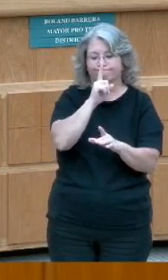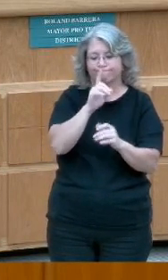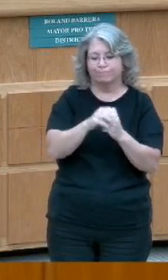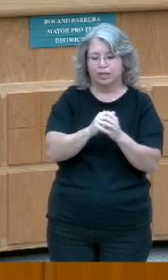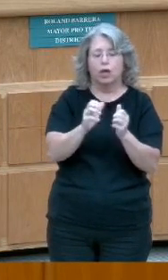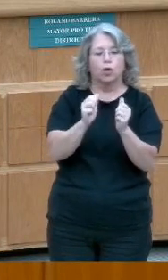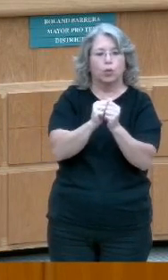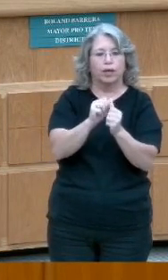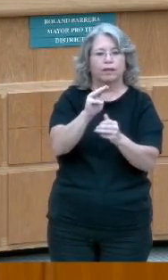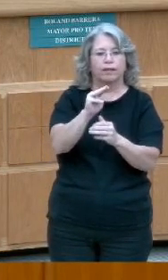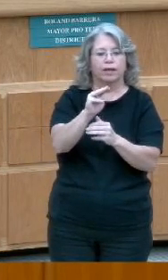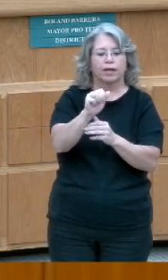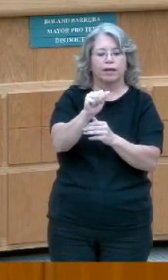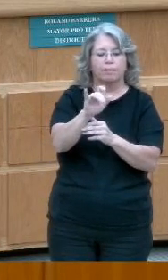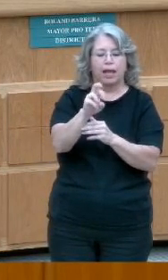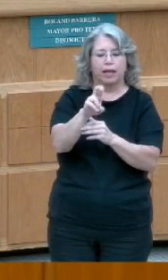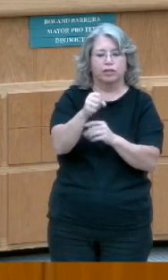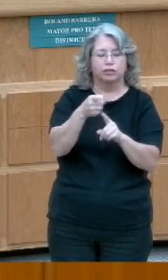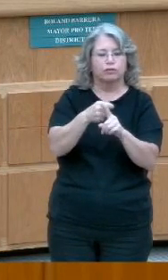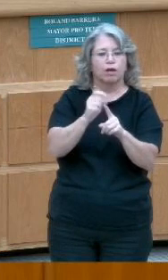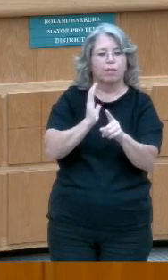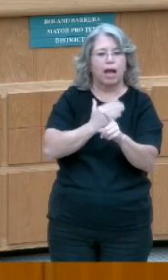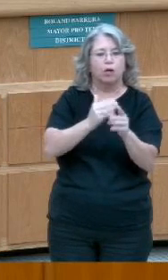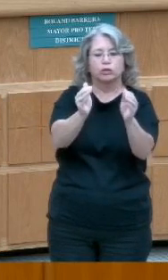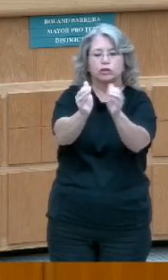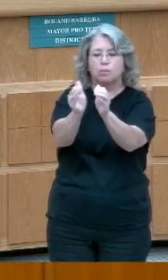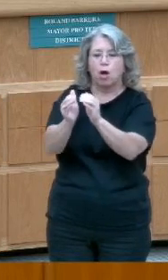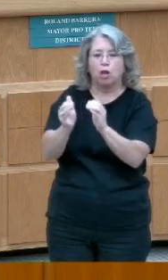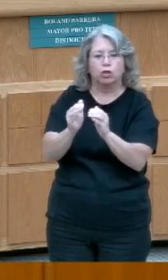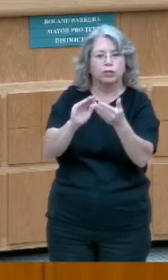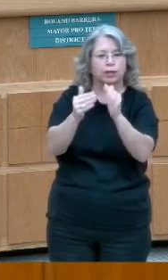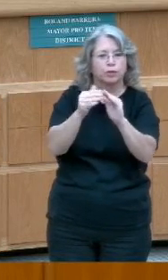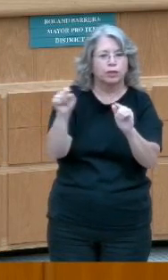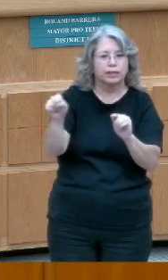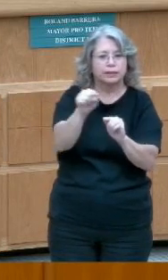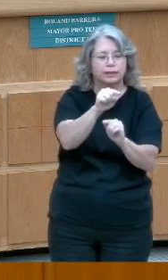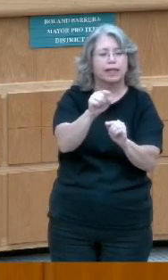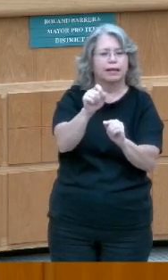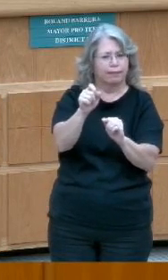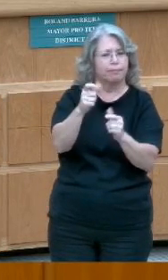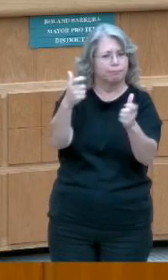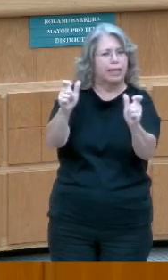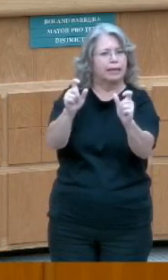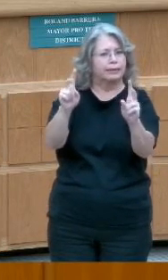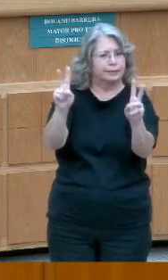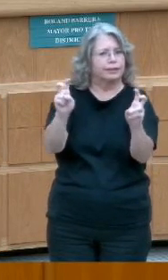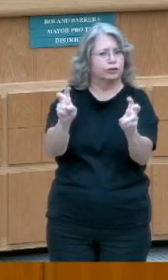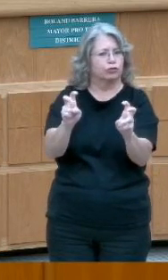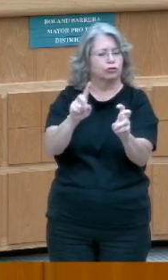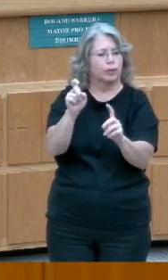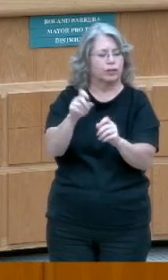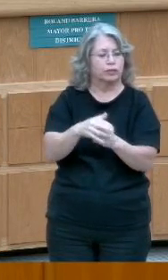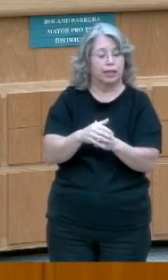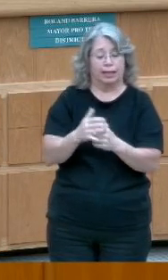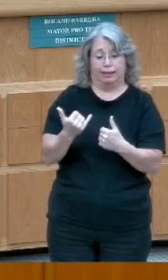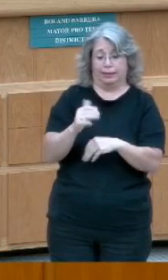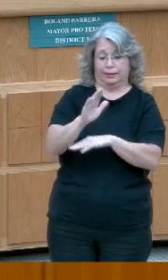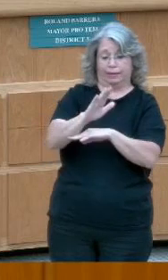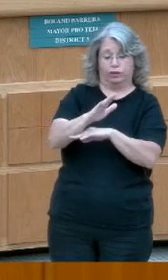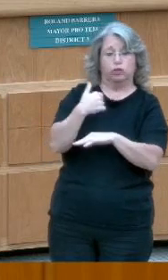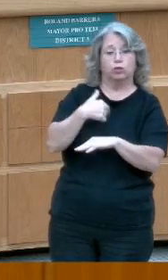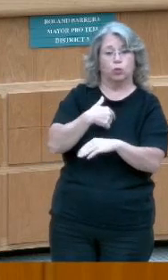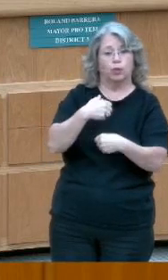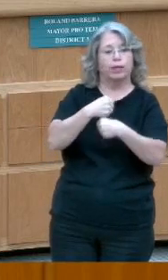mayors of the smaller communities. And that was a big issue. And so as of this afternoon, we have made